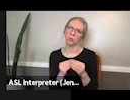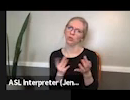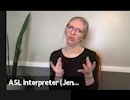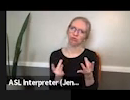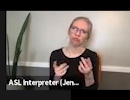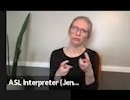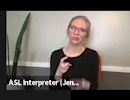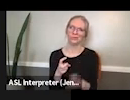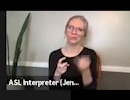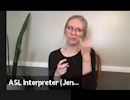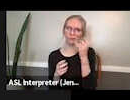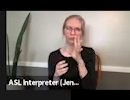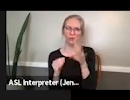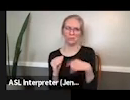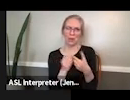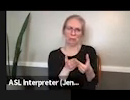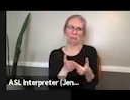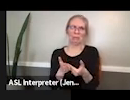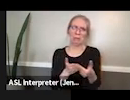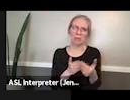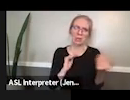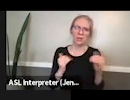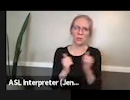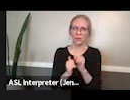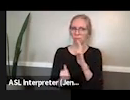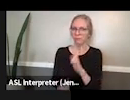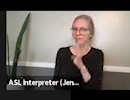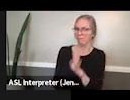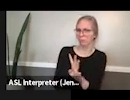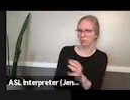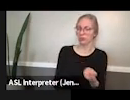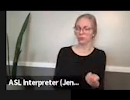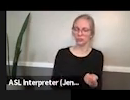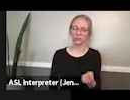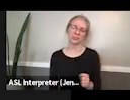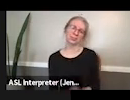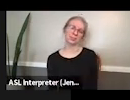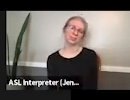about a little bitty fella than if you're talking about a 3 or 4-year-old, but